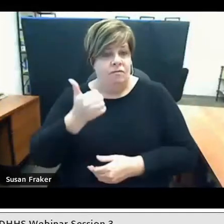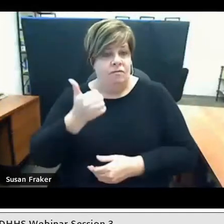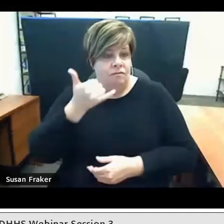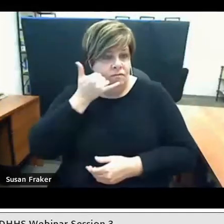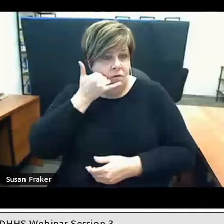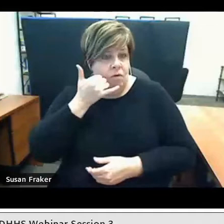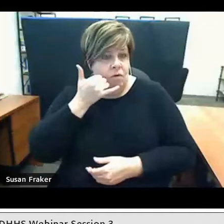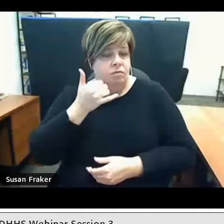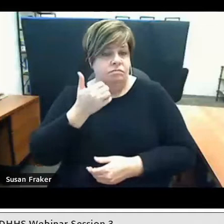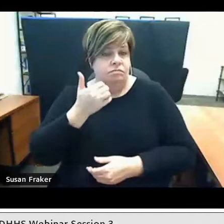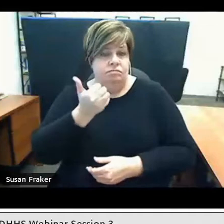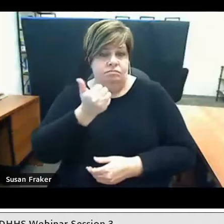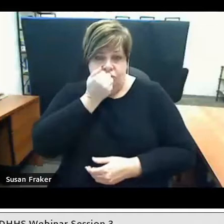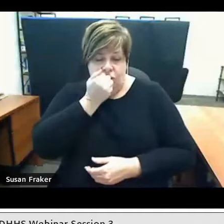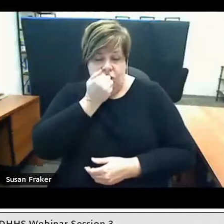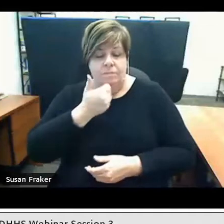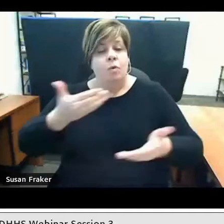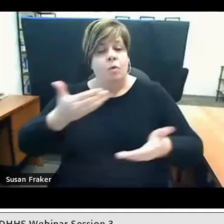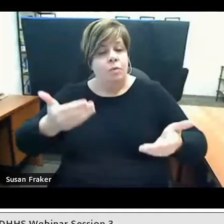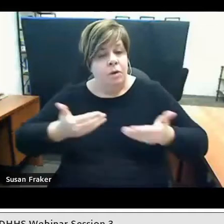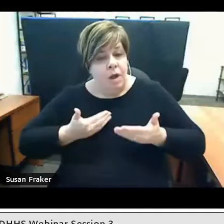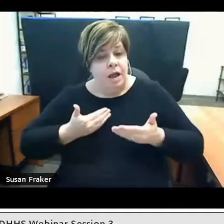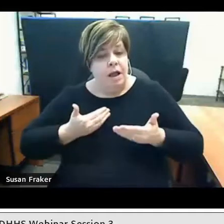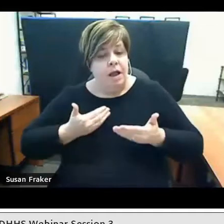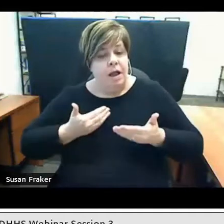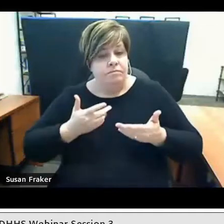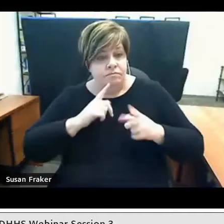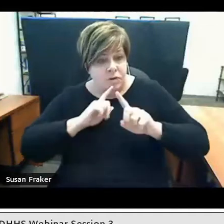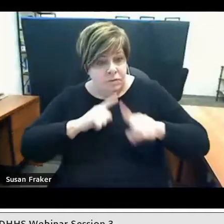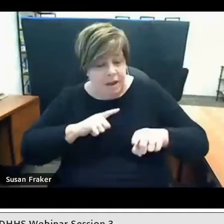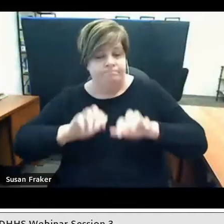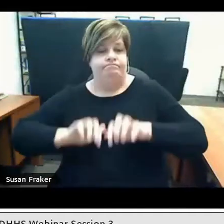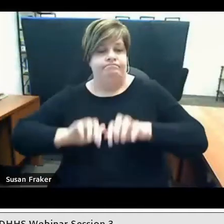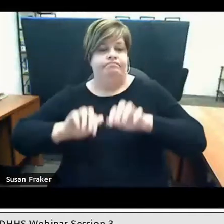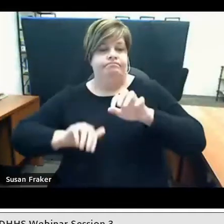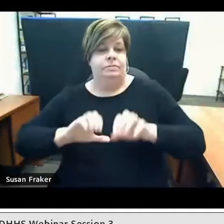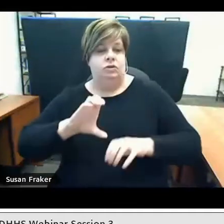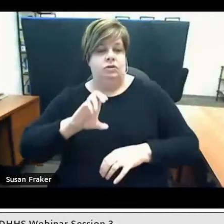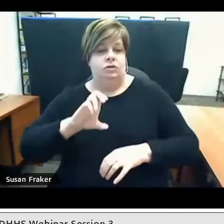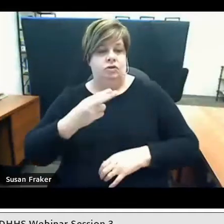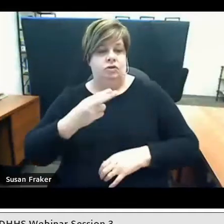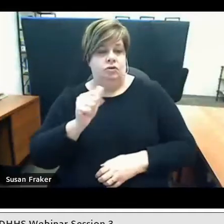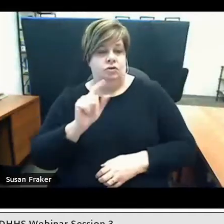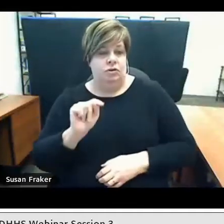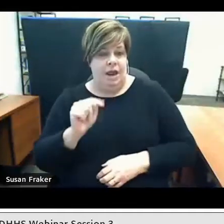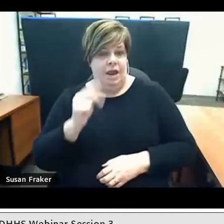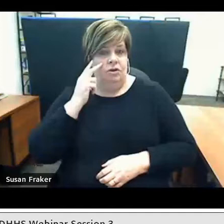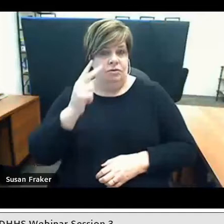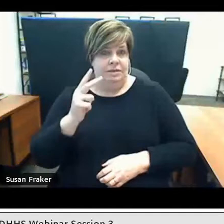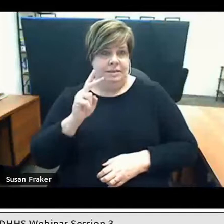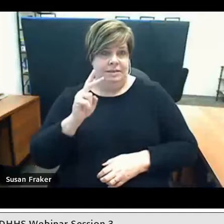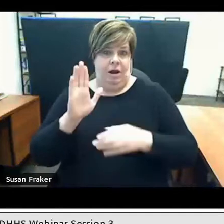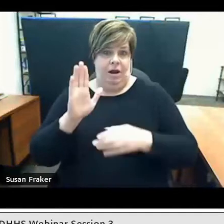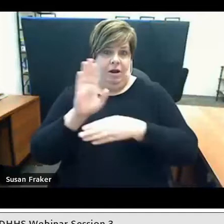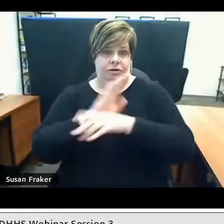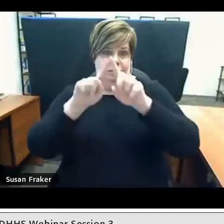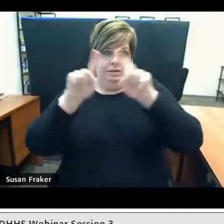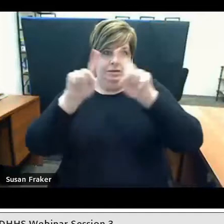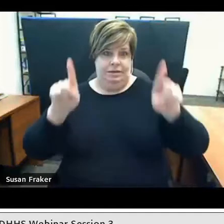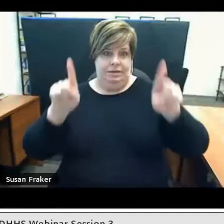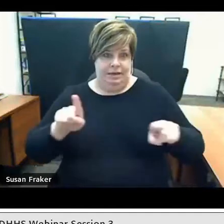we welcome questions and comments in the chat box. As you can see, our screen is pretty busy with